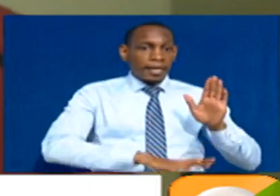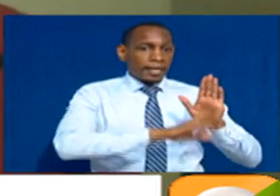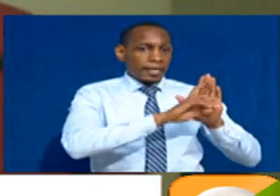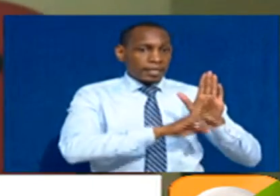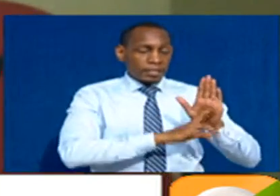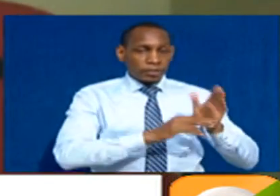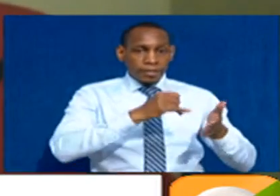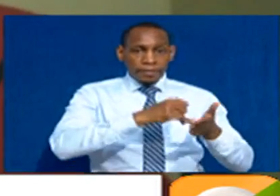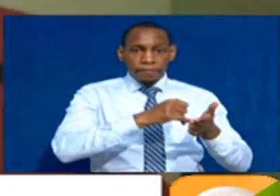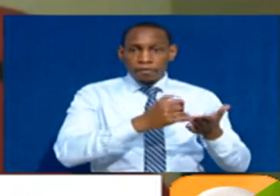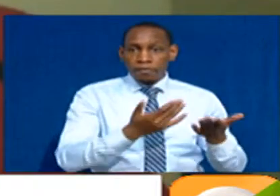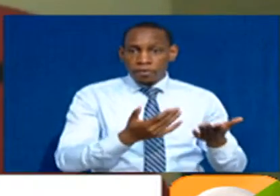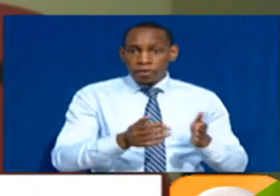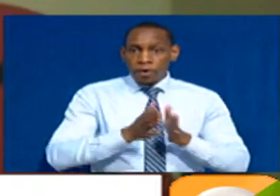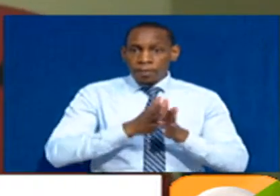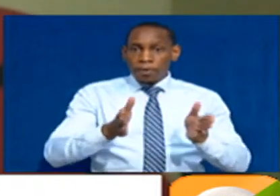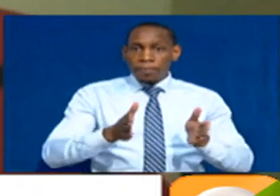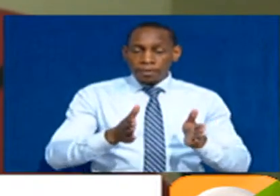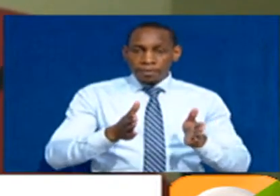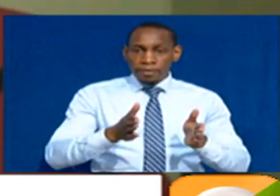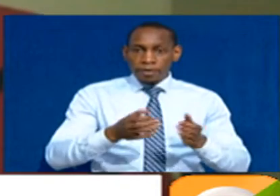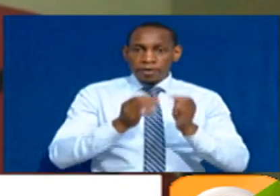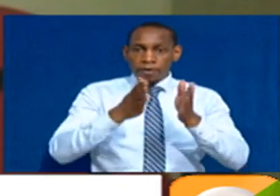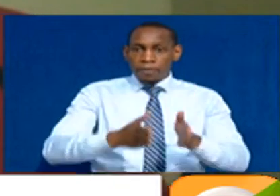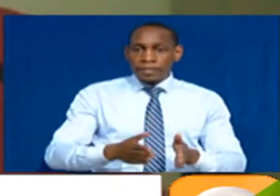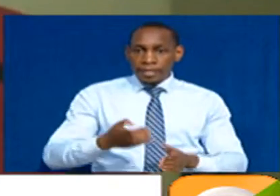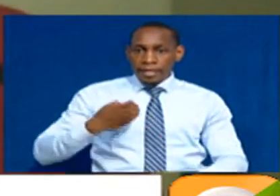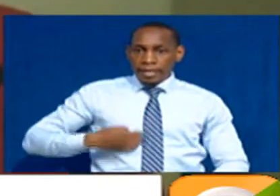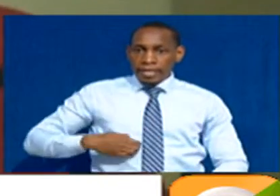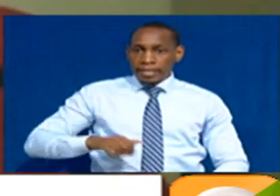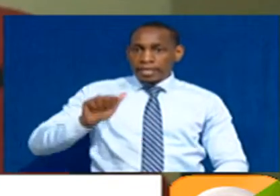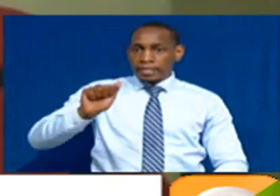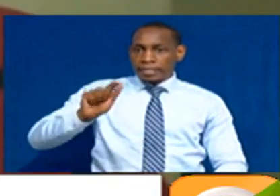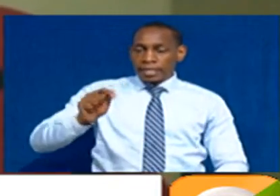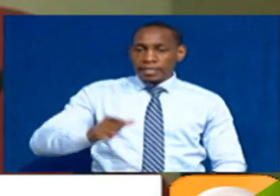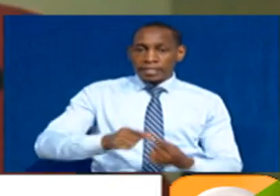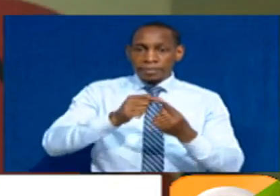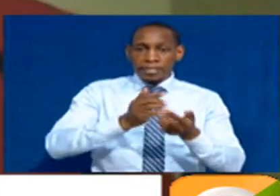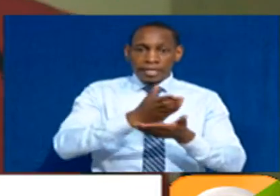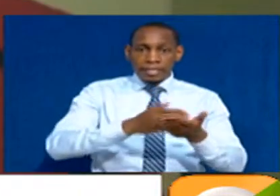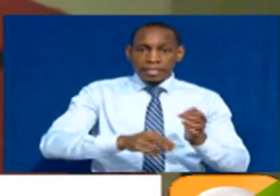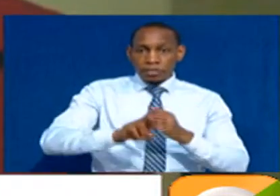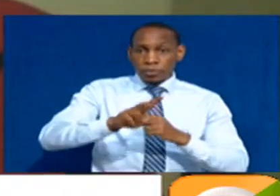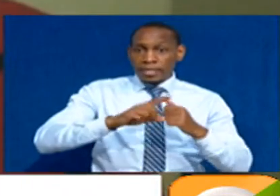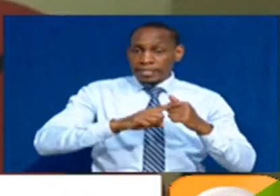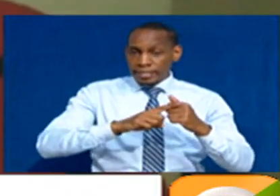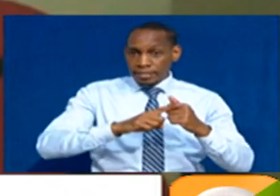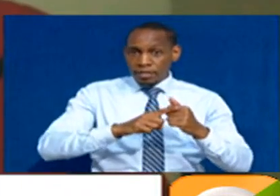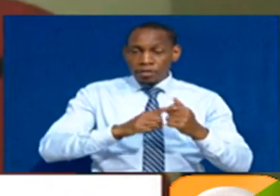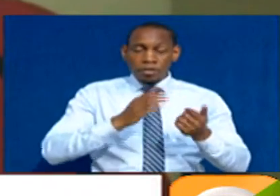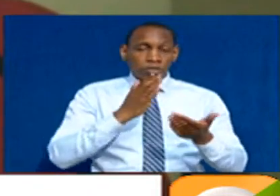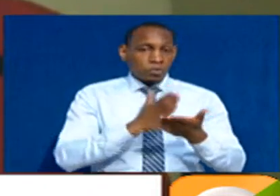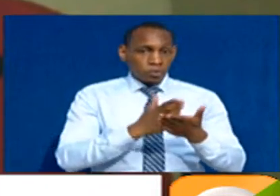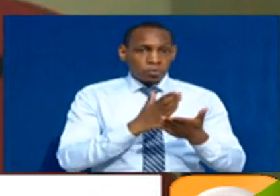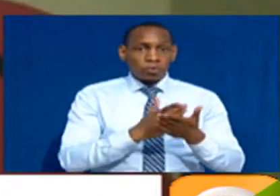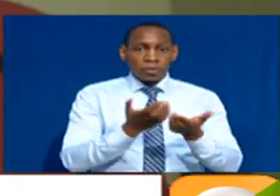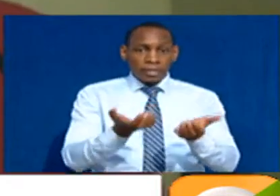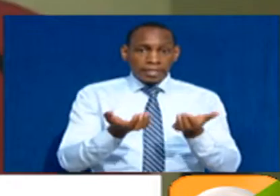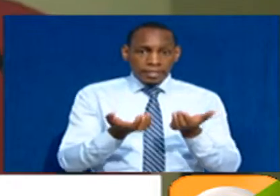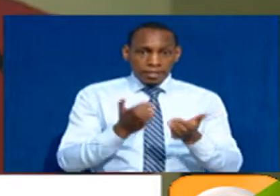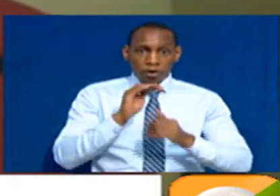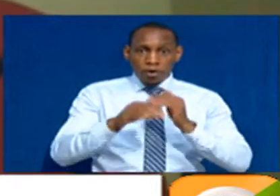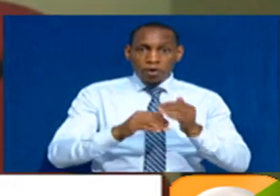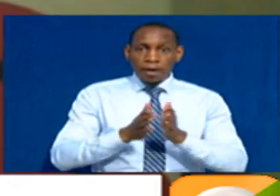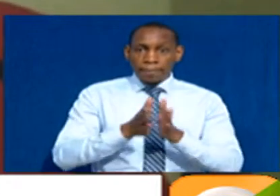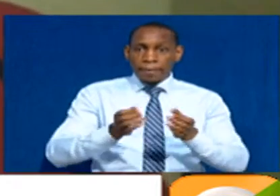as contained in the Public Officer Ethics Act, specifically Section 26, which really requires